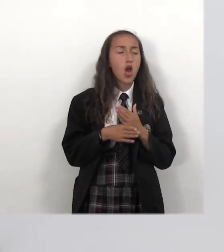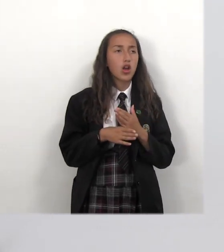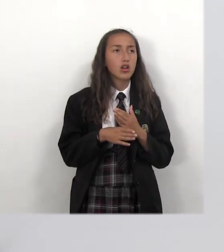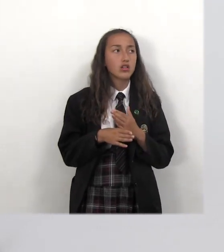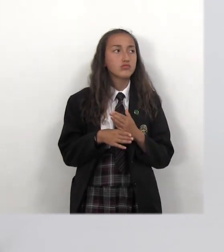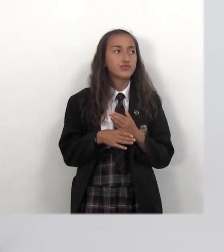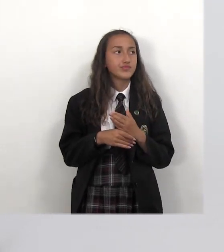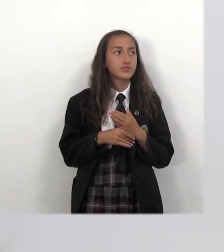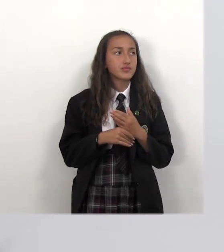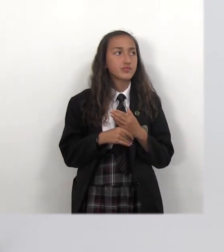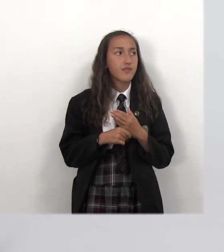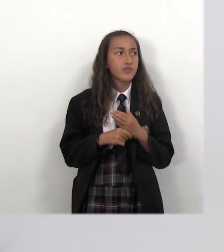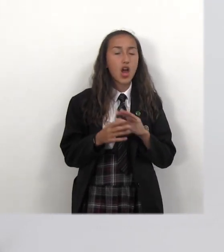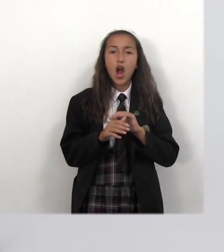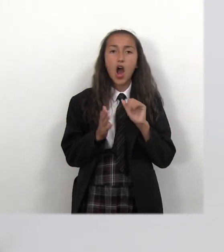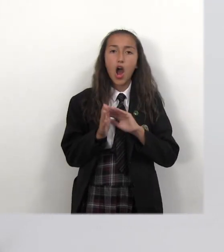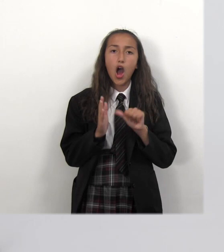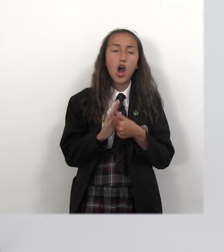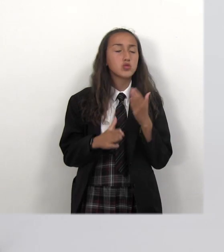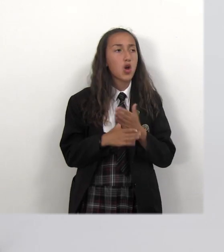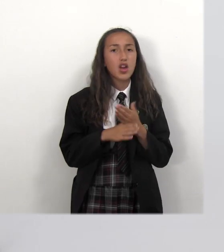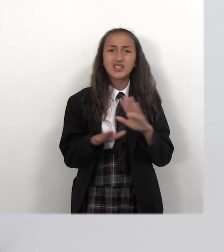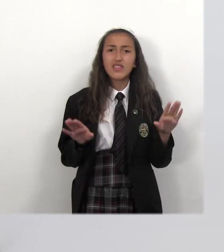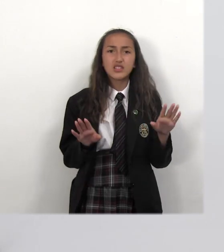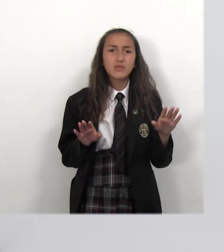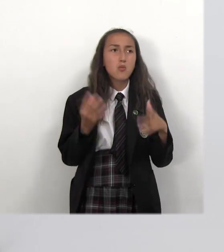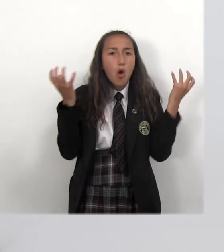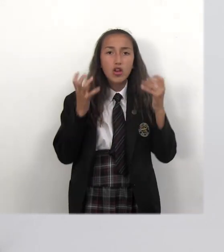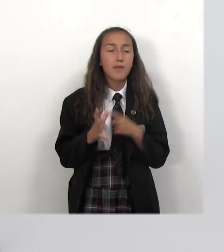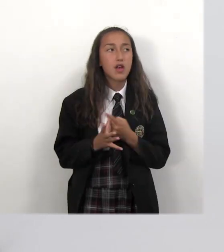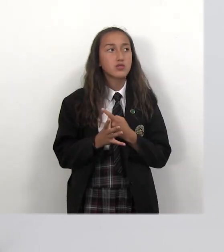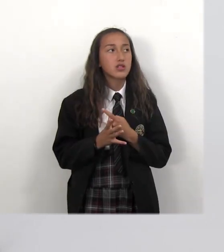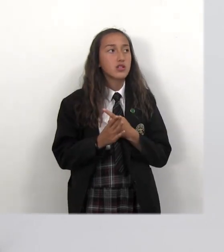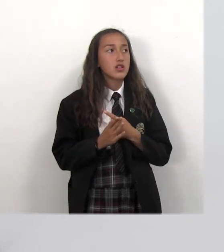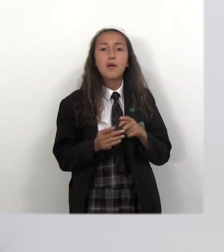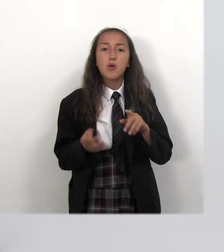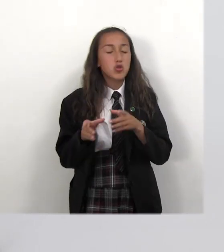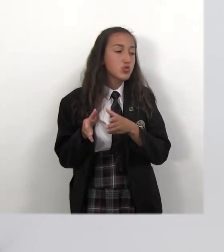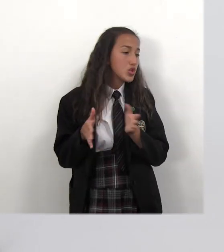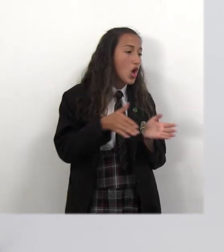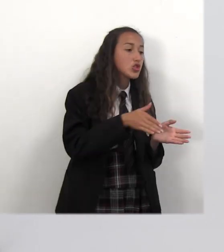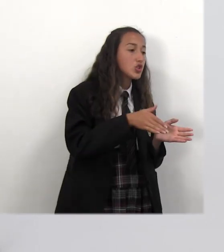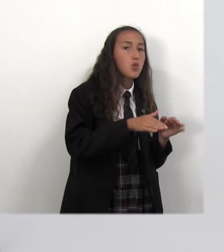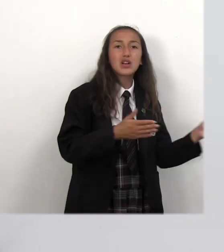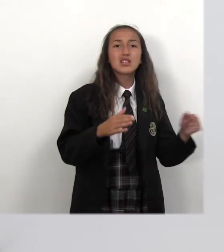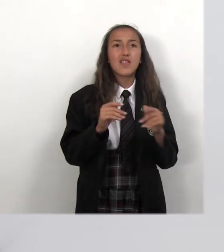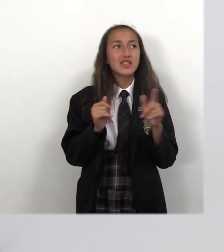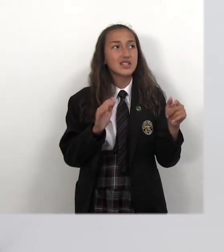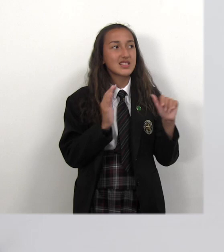want our children to learn that hard work is nothing to be concerned about, and this is what you turn to when things get